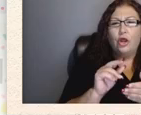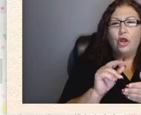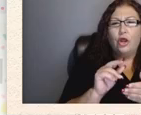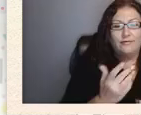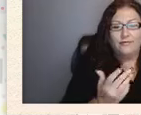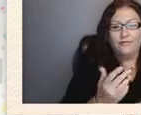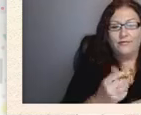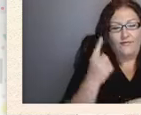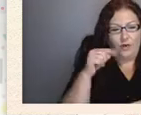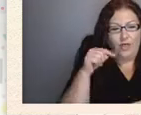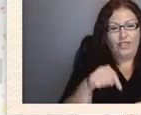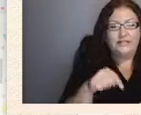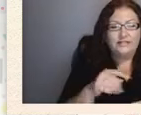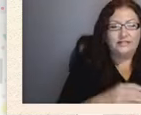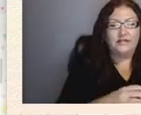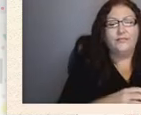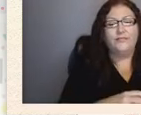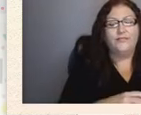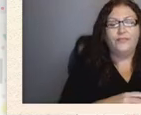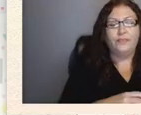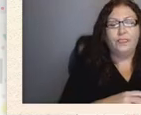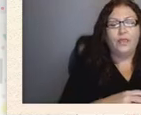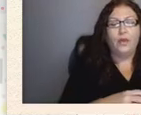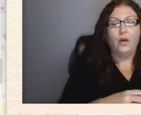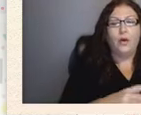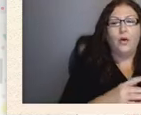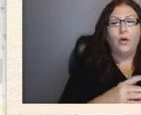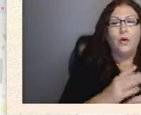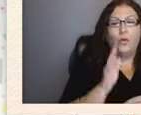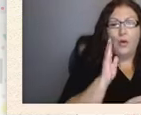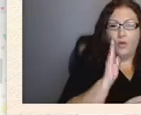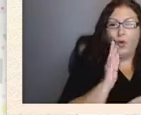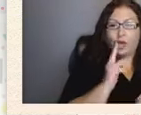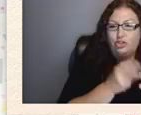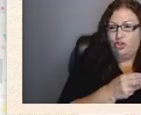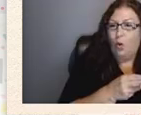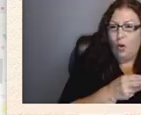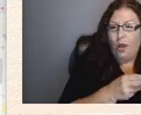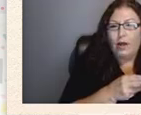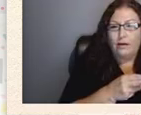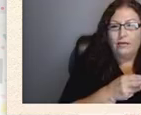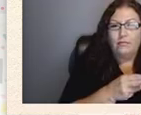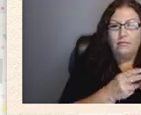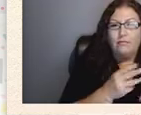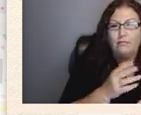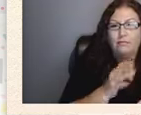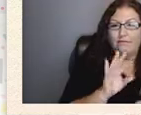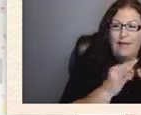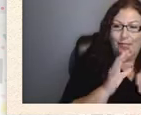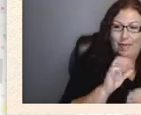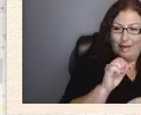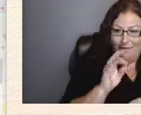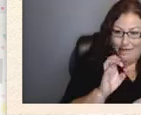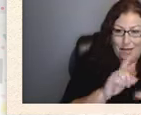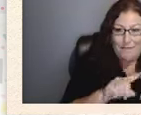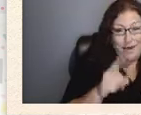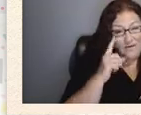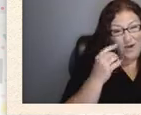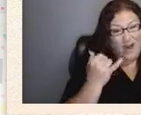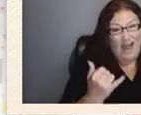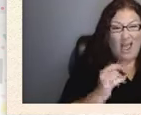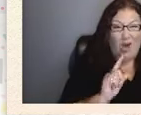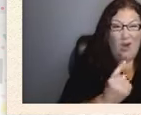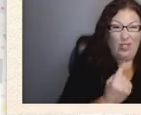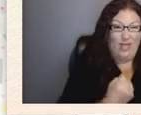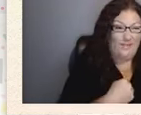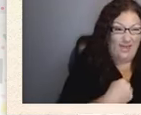Health Children's Medical Services, would be joining me. But for now, it's just me that you're getting. But I appreciate